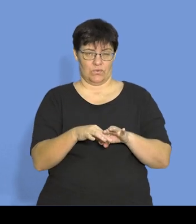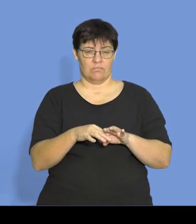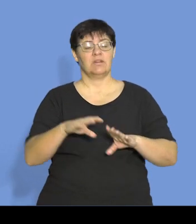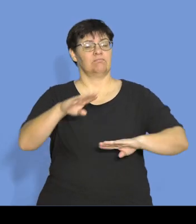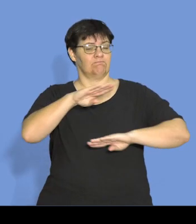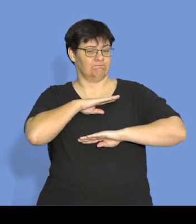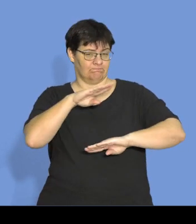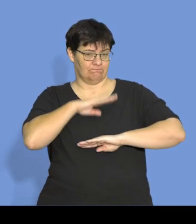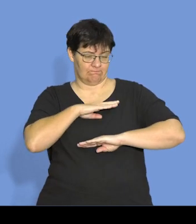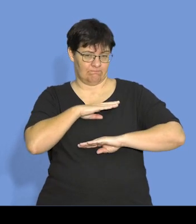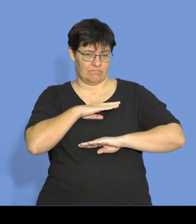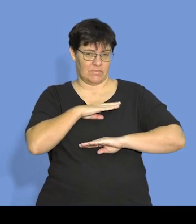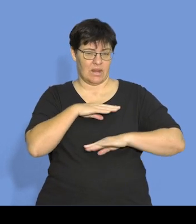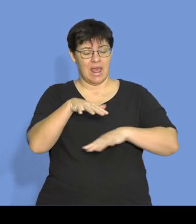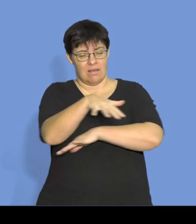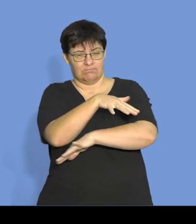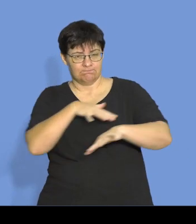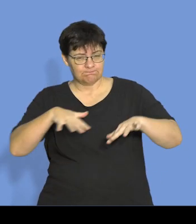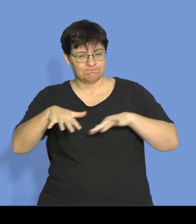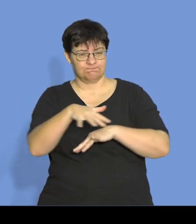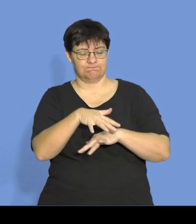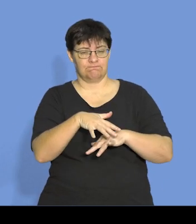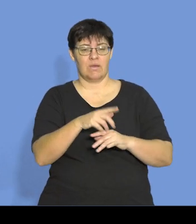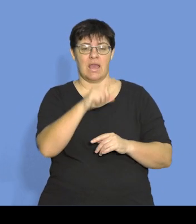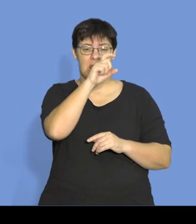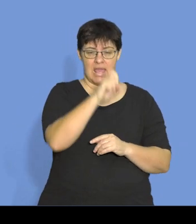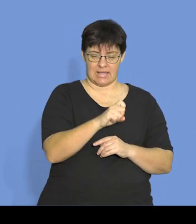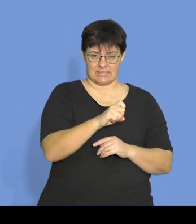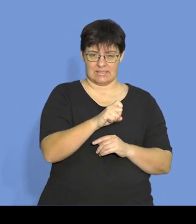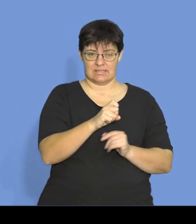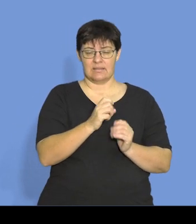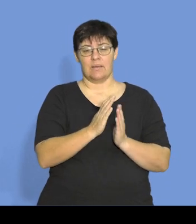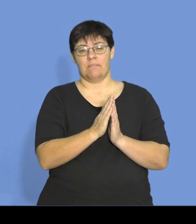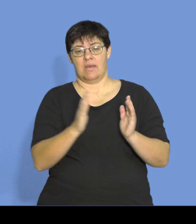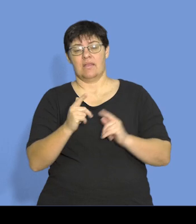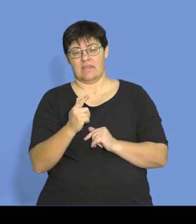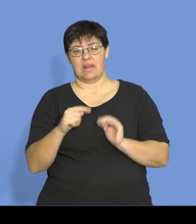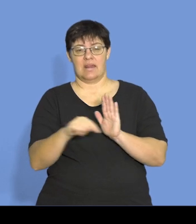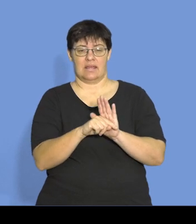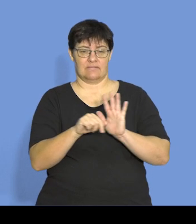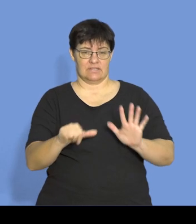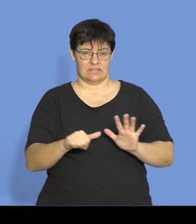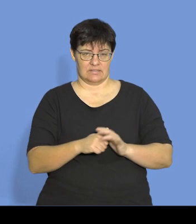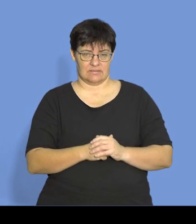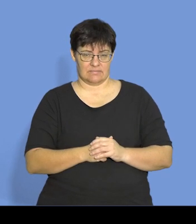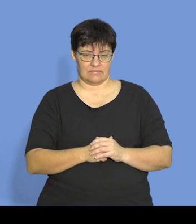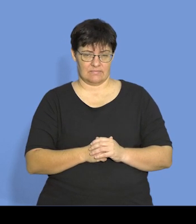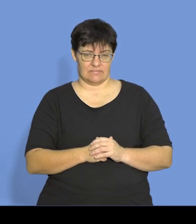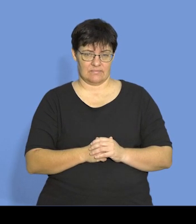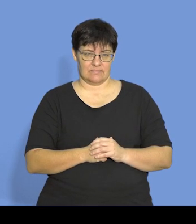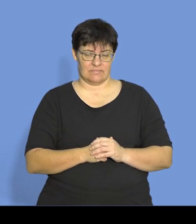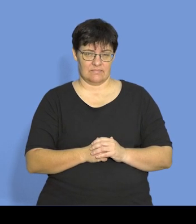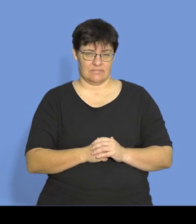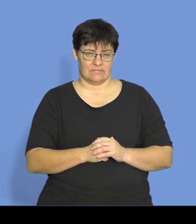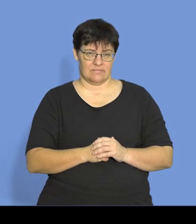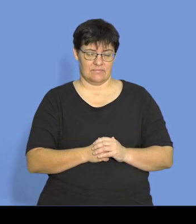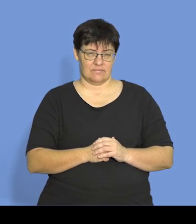of values that satisfy the condition of x being greater than negative